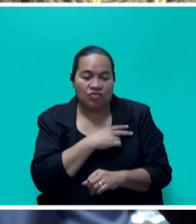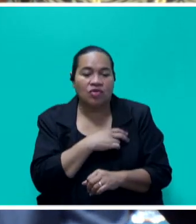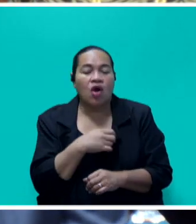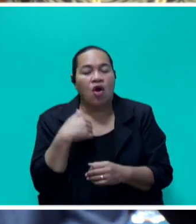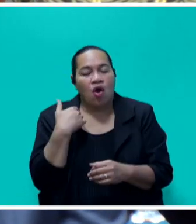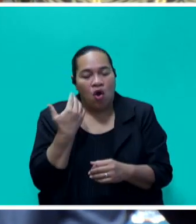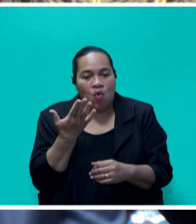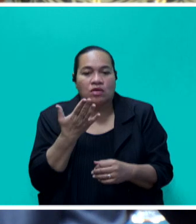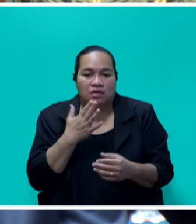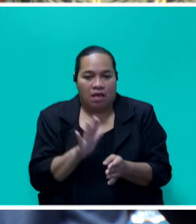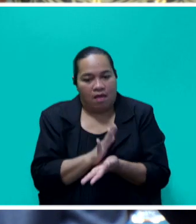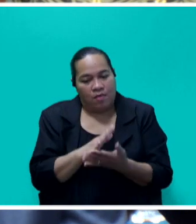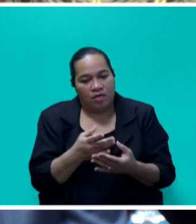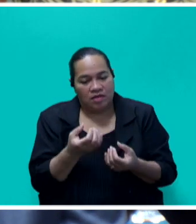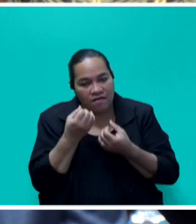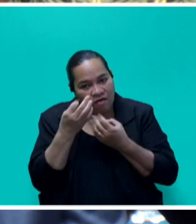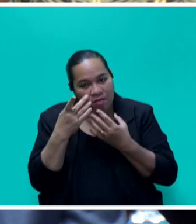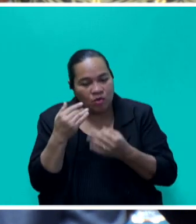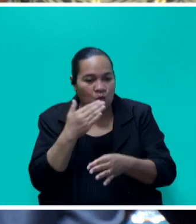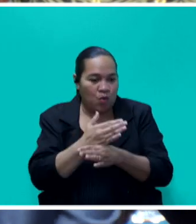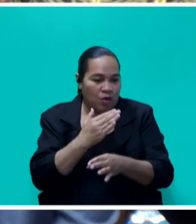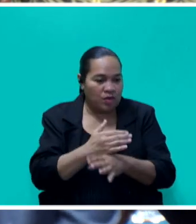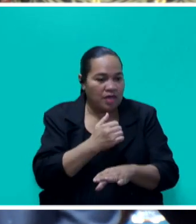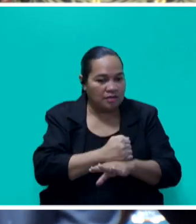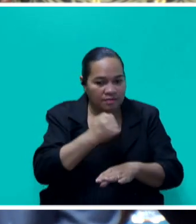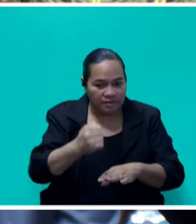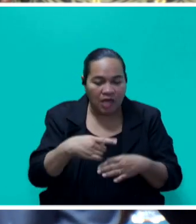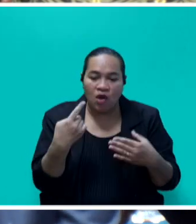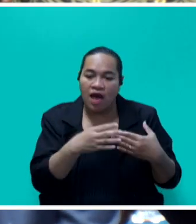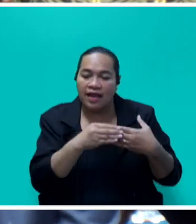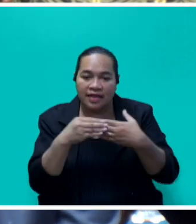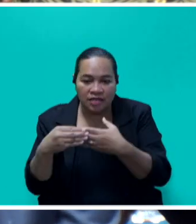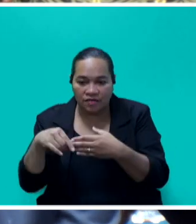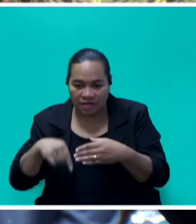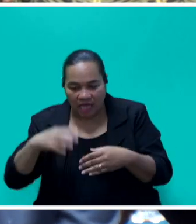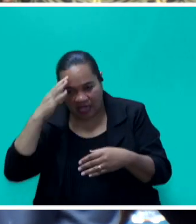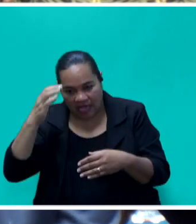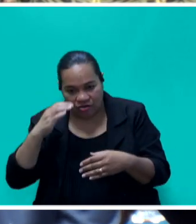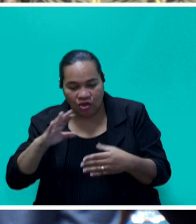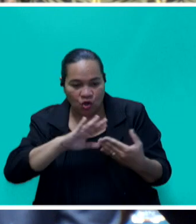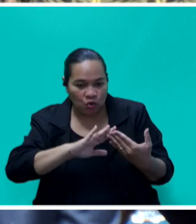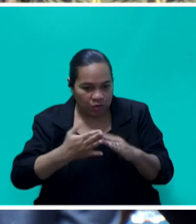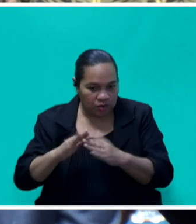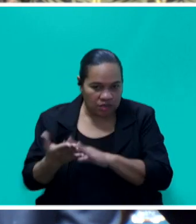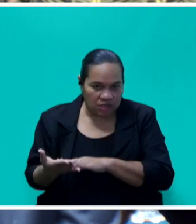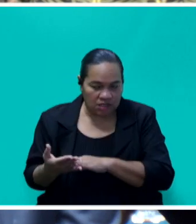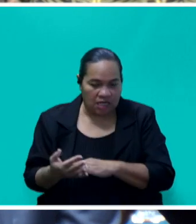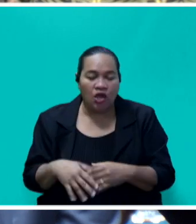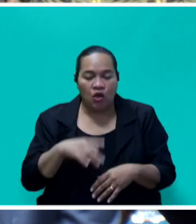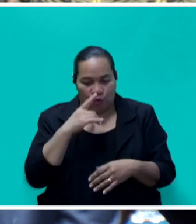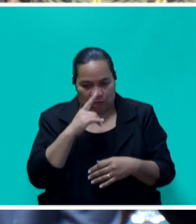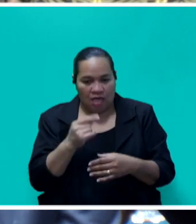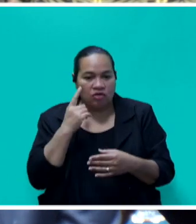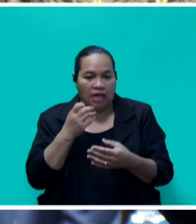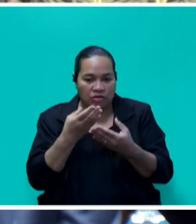give information and work with the authorities, work with the leadership of this country and the communities, so that we can all address